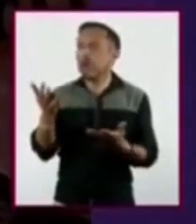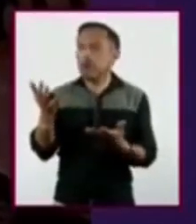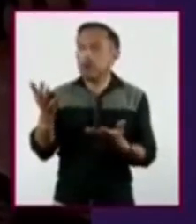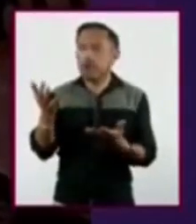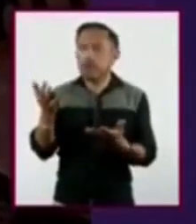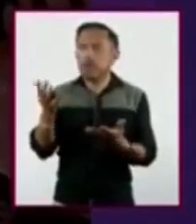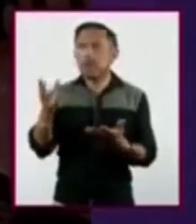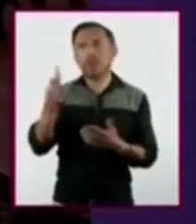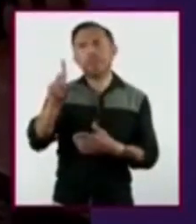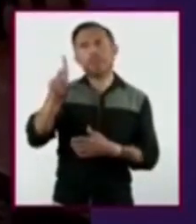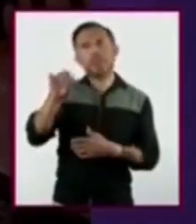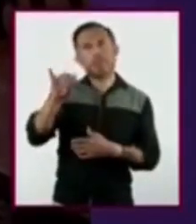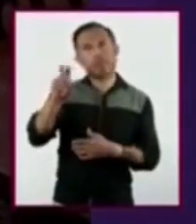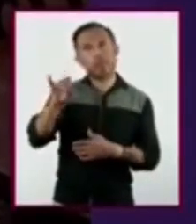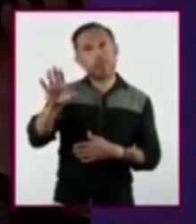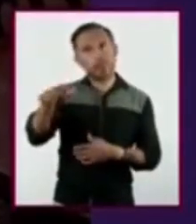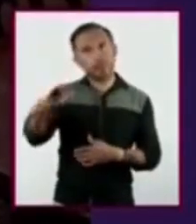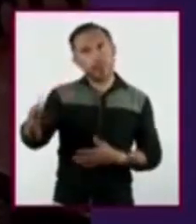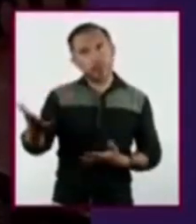Dizzy?